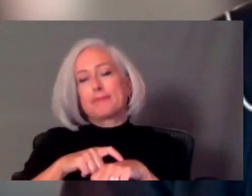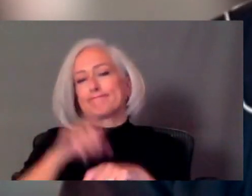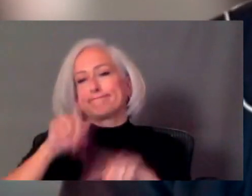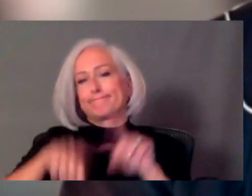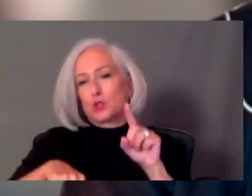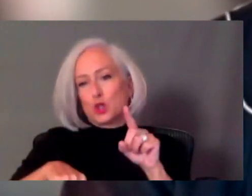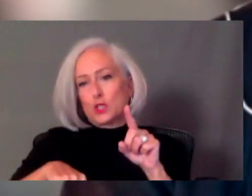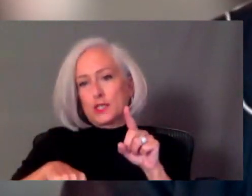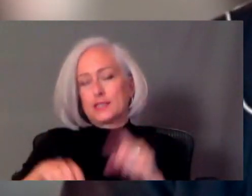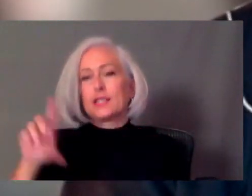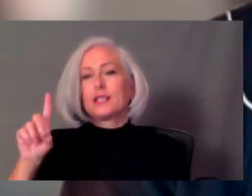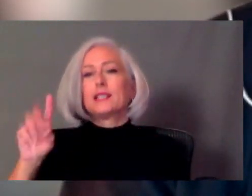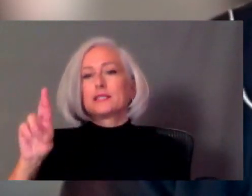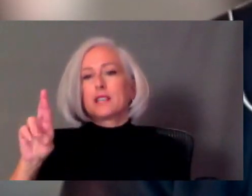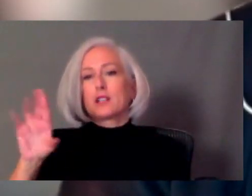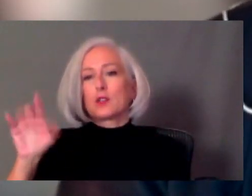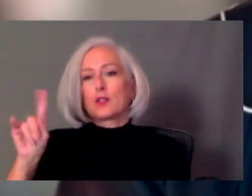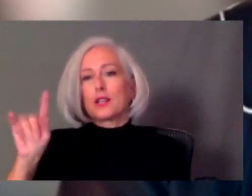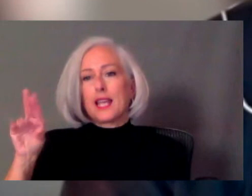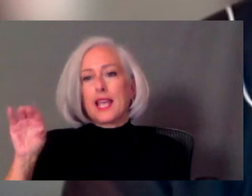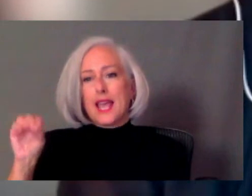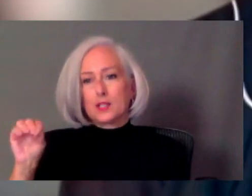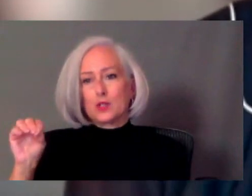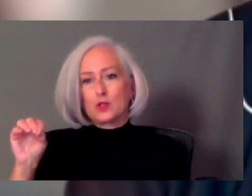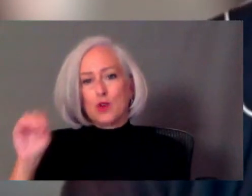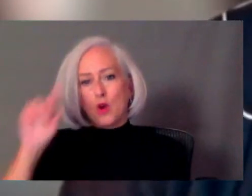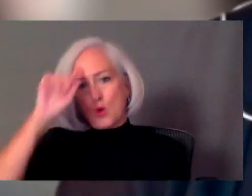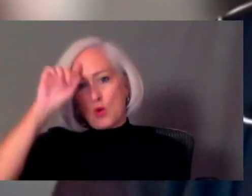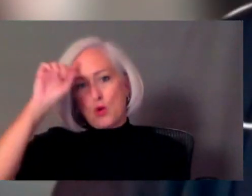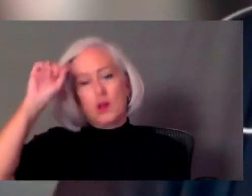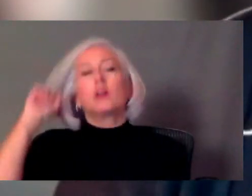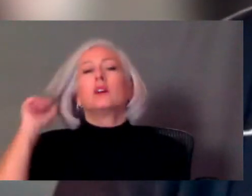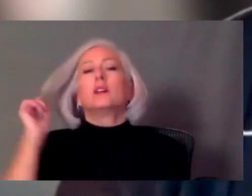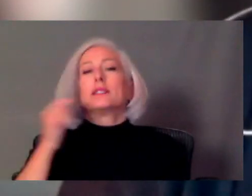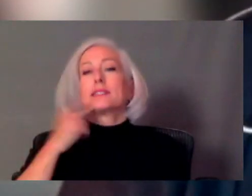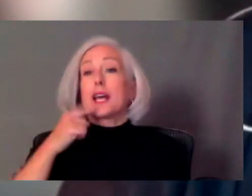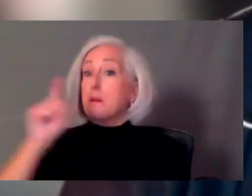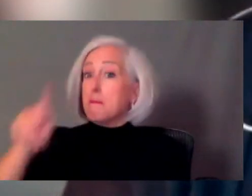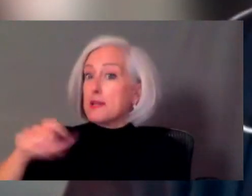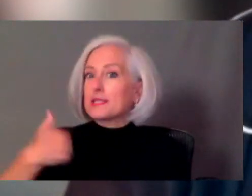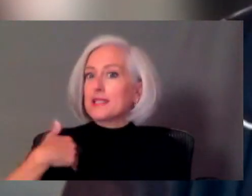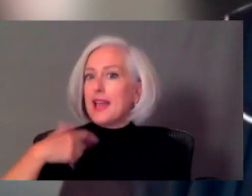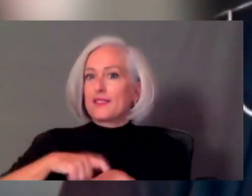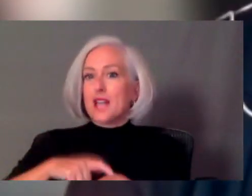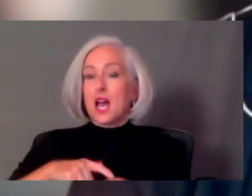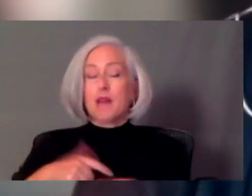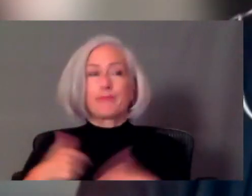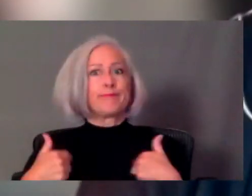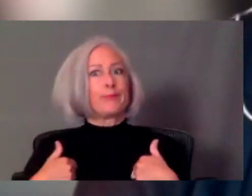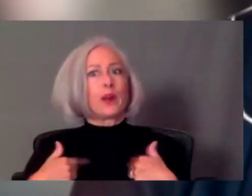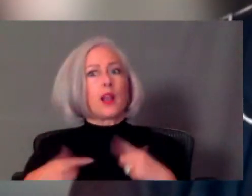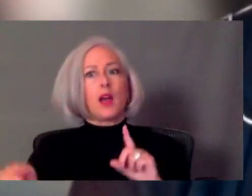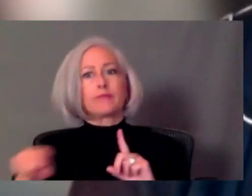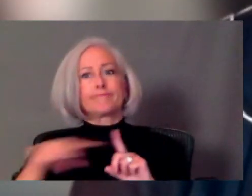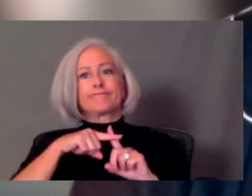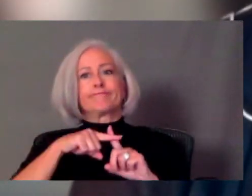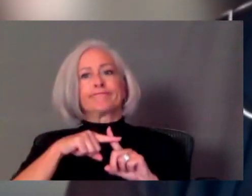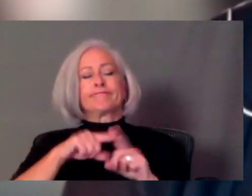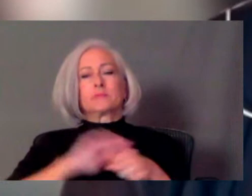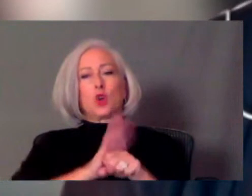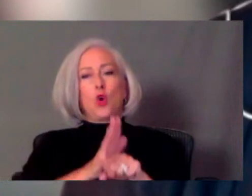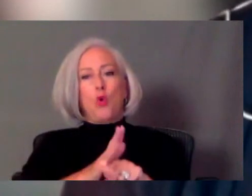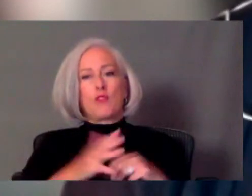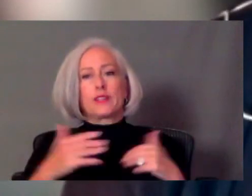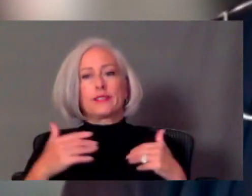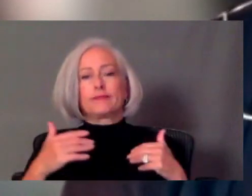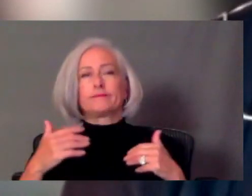minorities and as African Americans just are very hesitant to participate in things of this nature. And